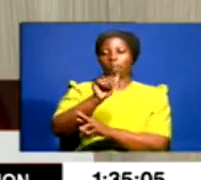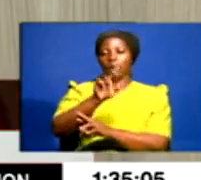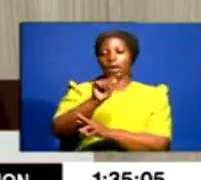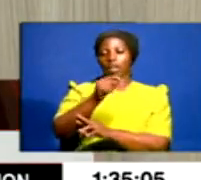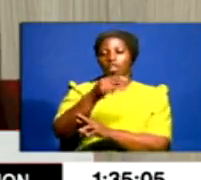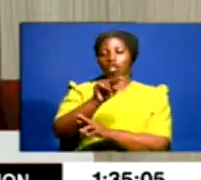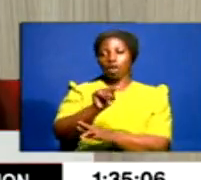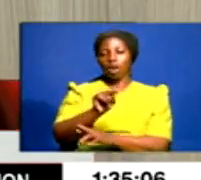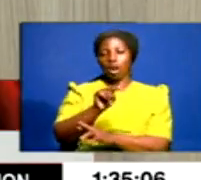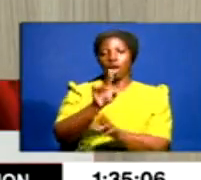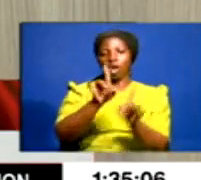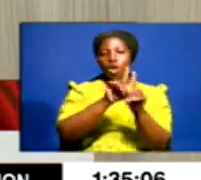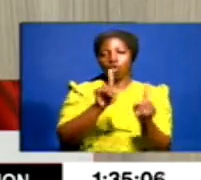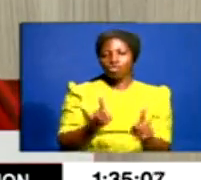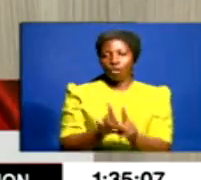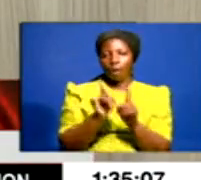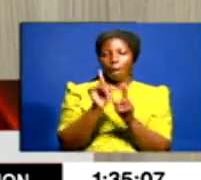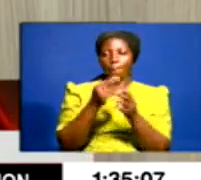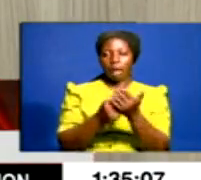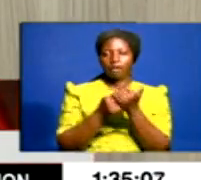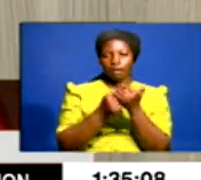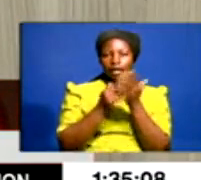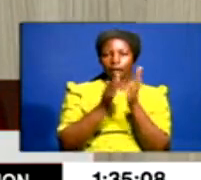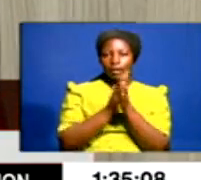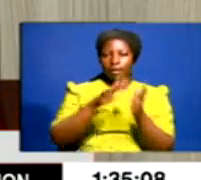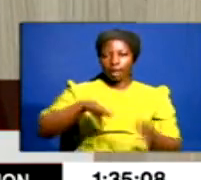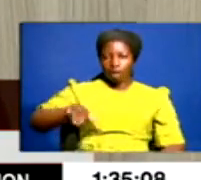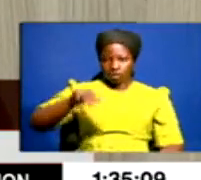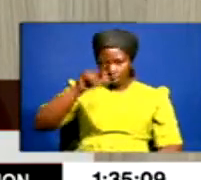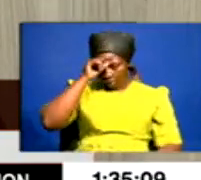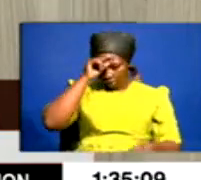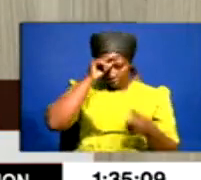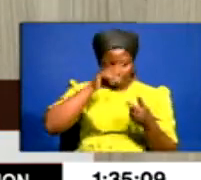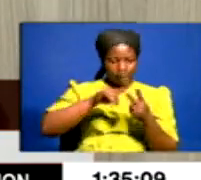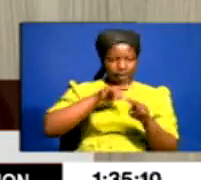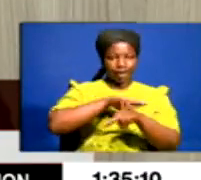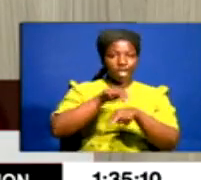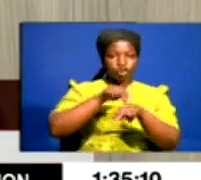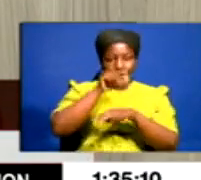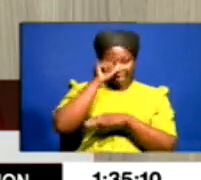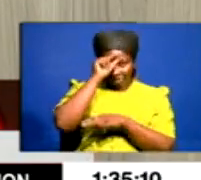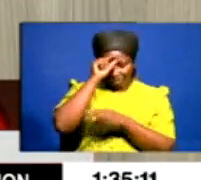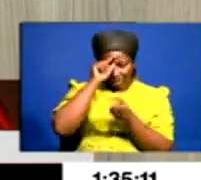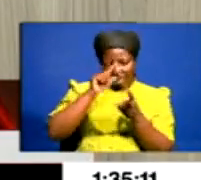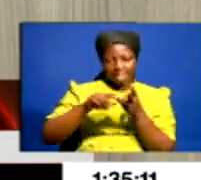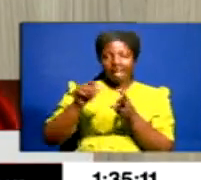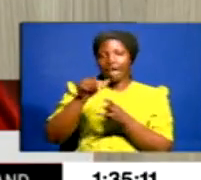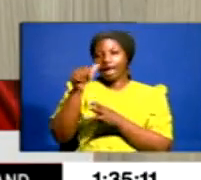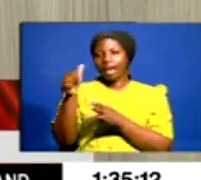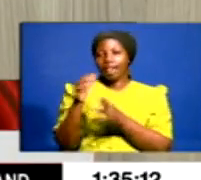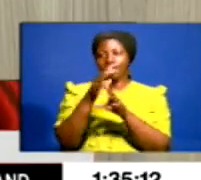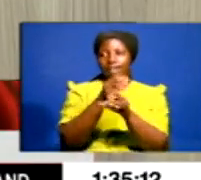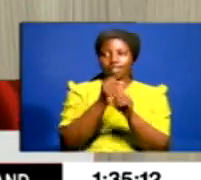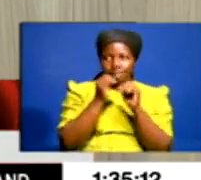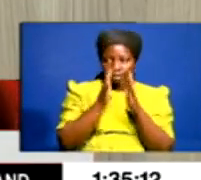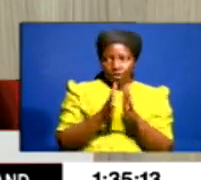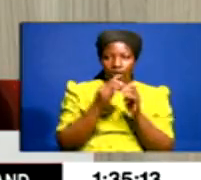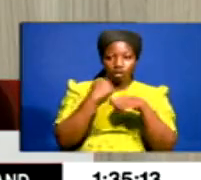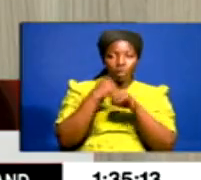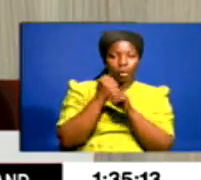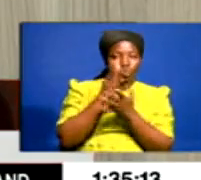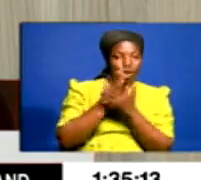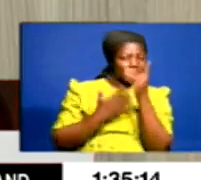also partnering with the county government and national government and other stakeholders kuhakikisha kwamba we are achieving the 5